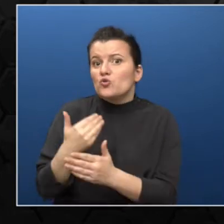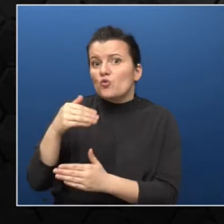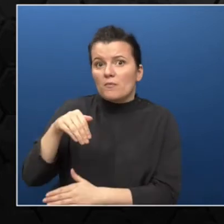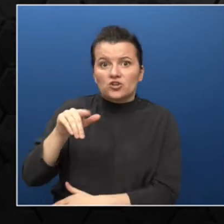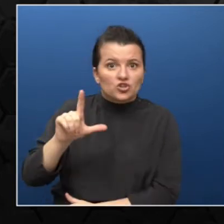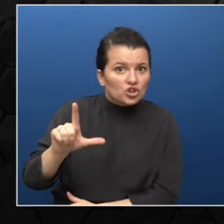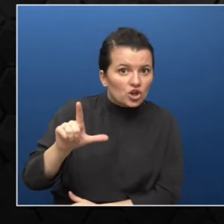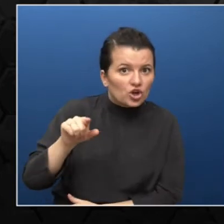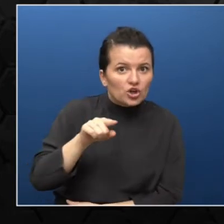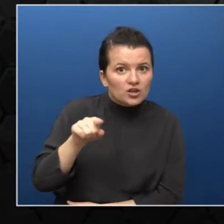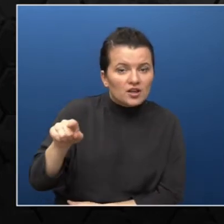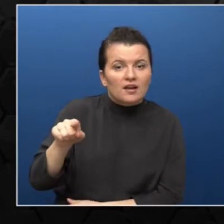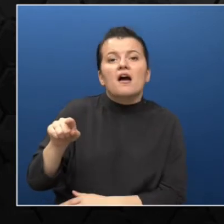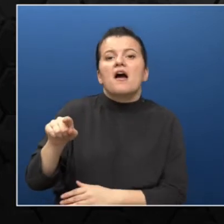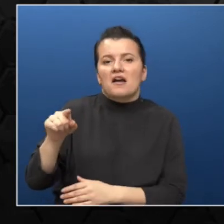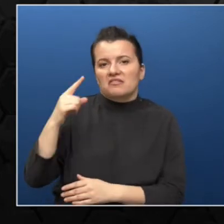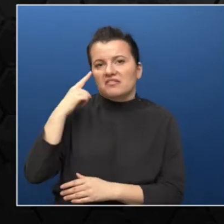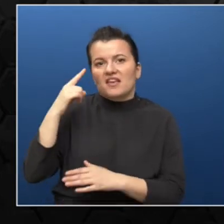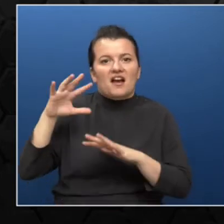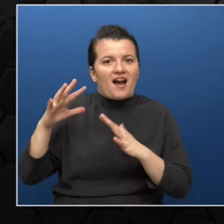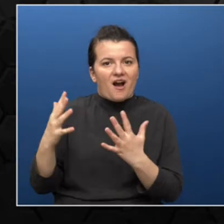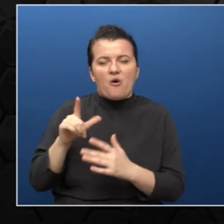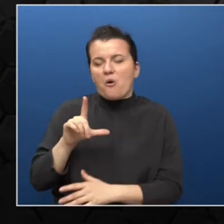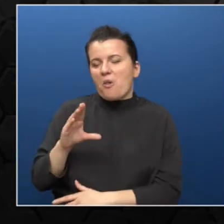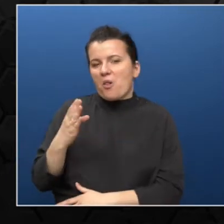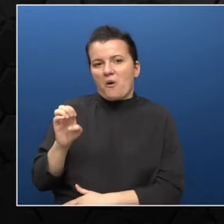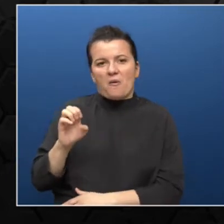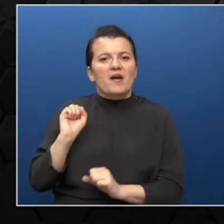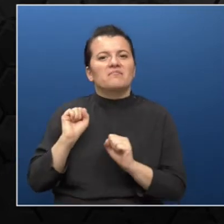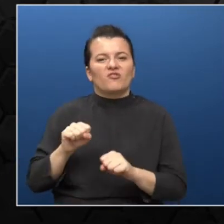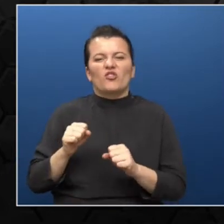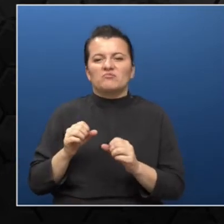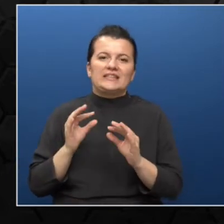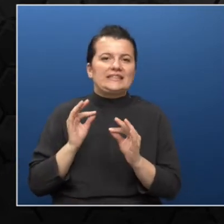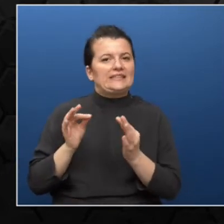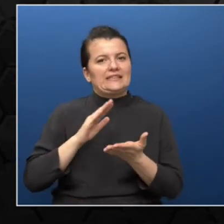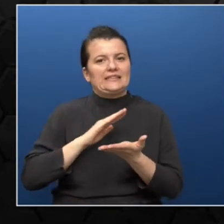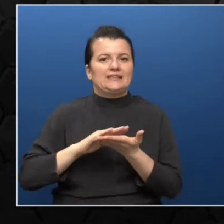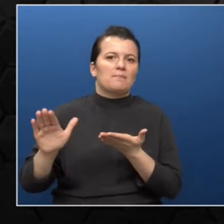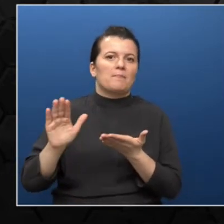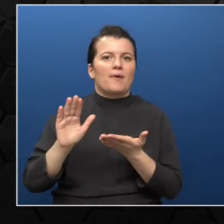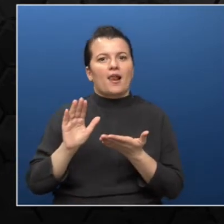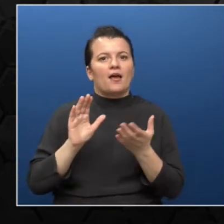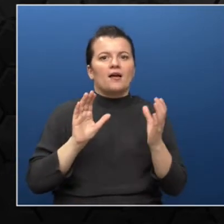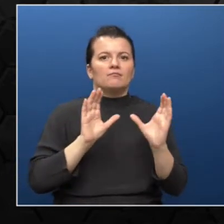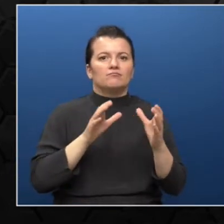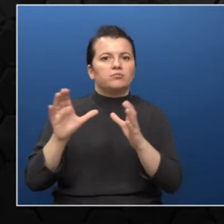simple prototype using Lobe AI, and then apply all